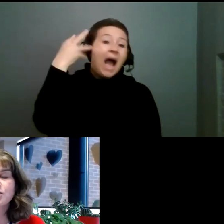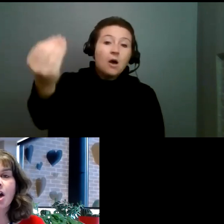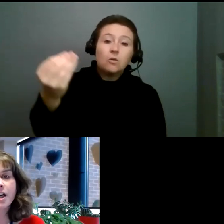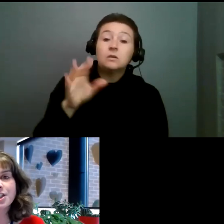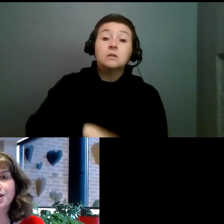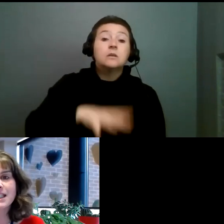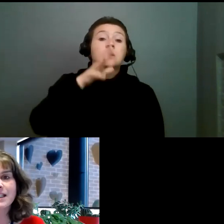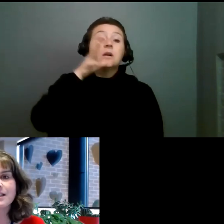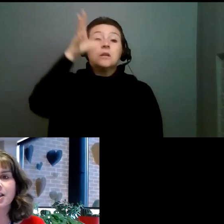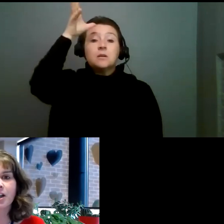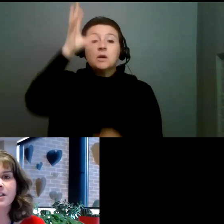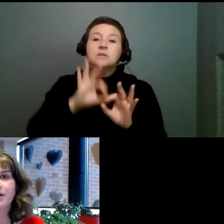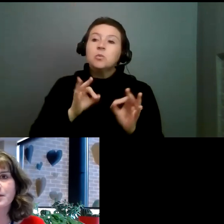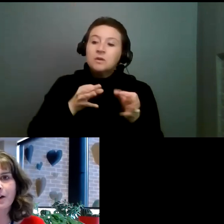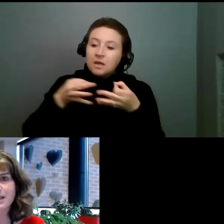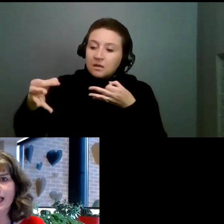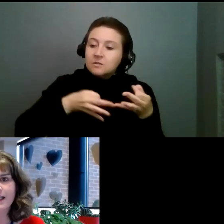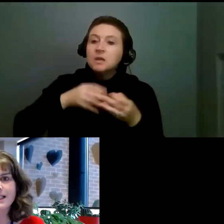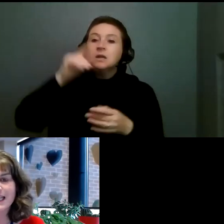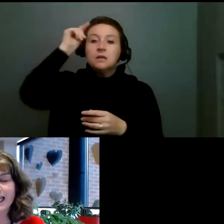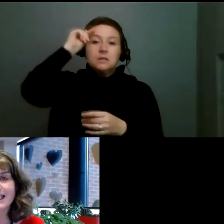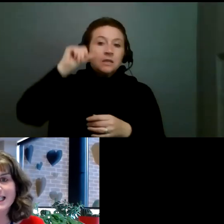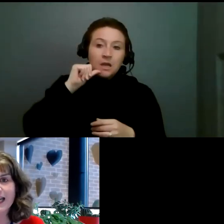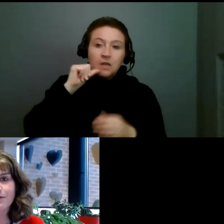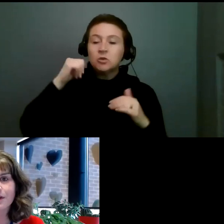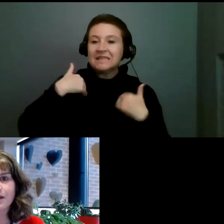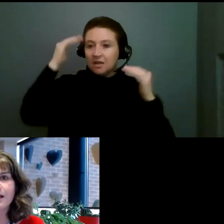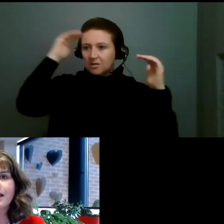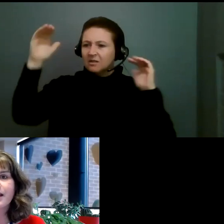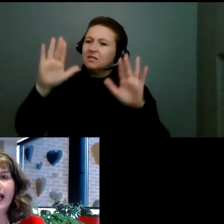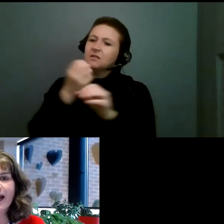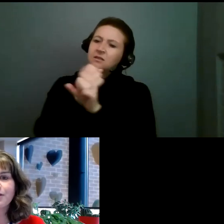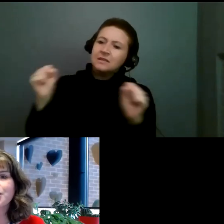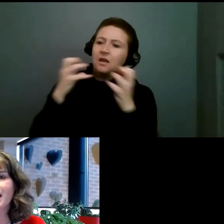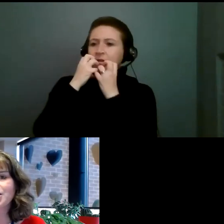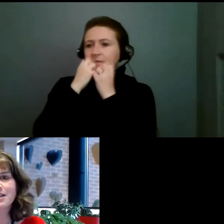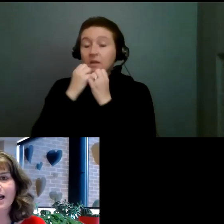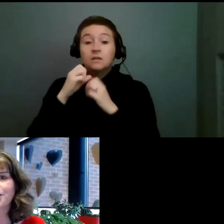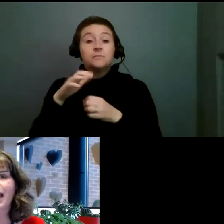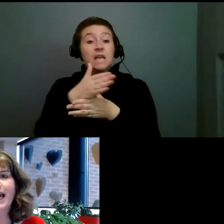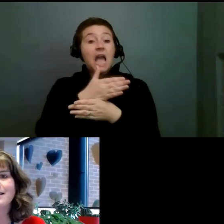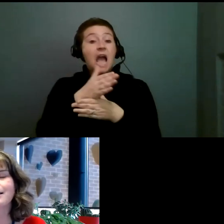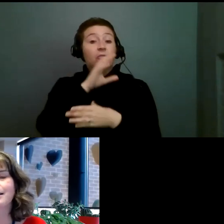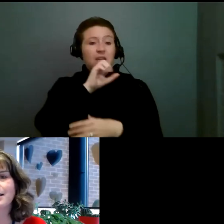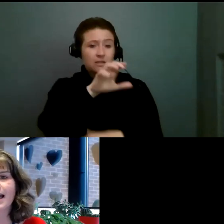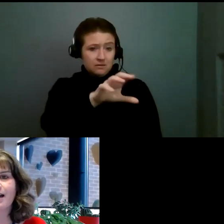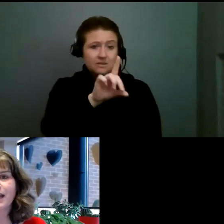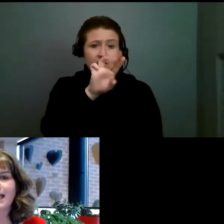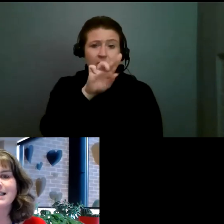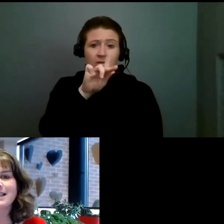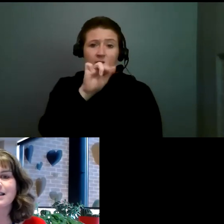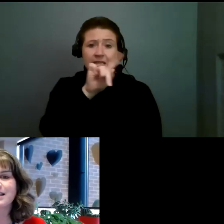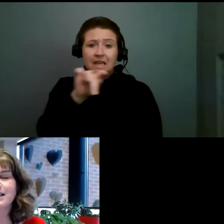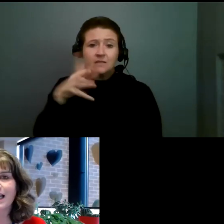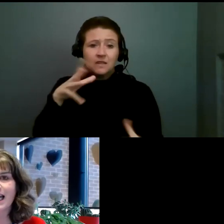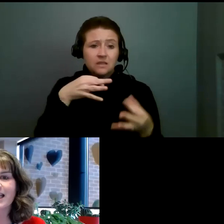Parents, talk to your teens and young adults about staying safe. The average age, as Dr. Katz said, of